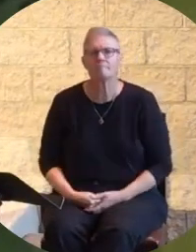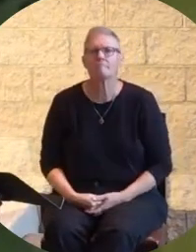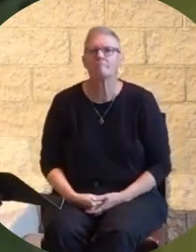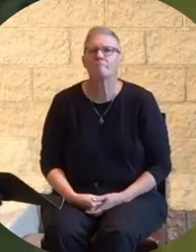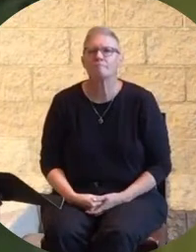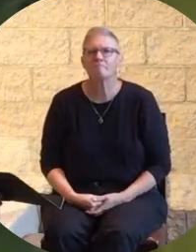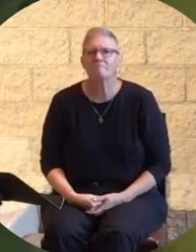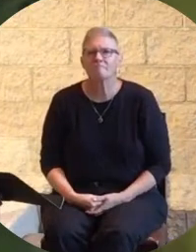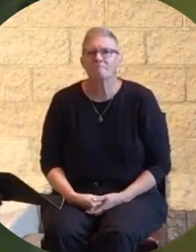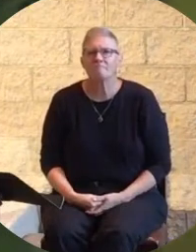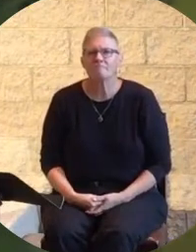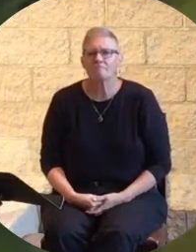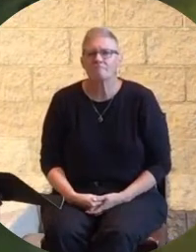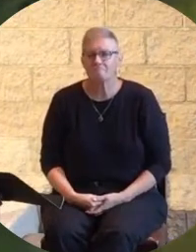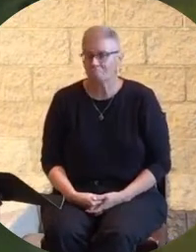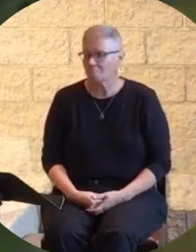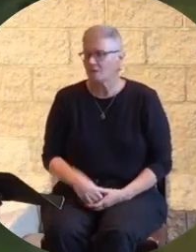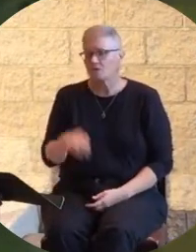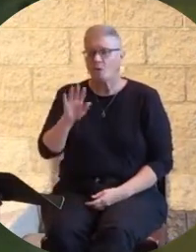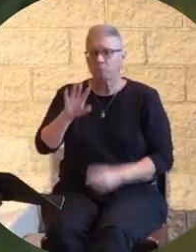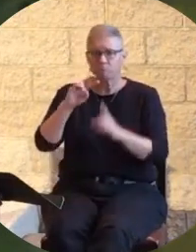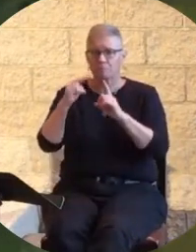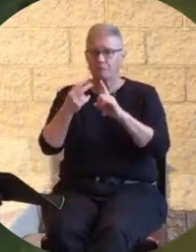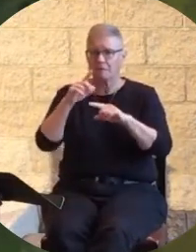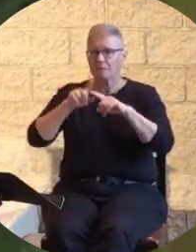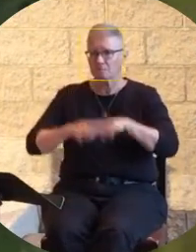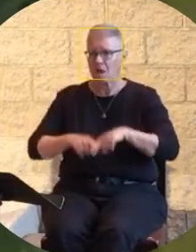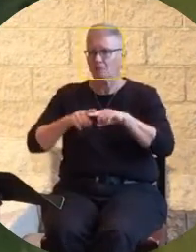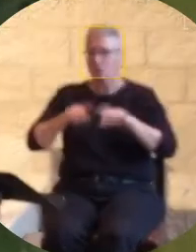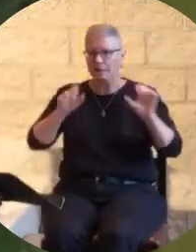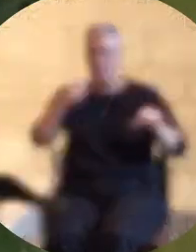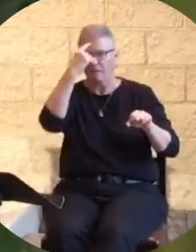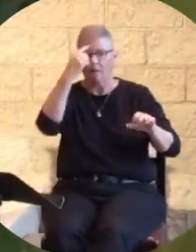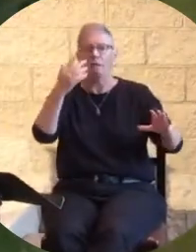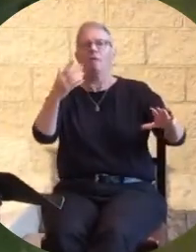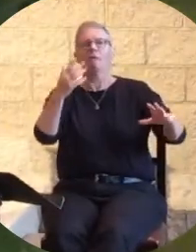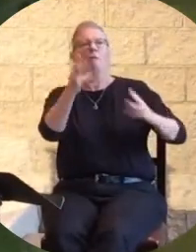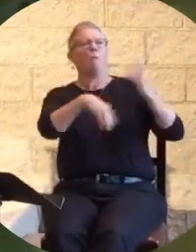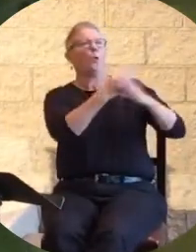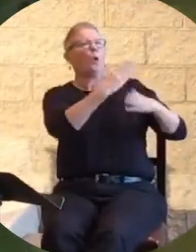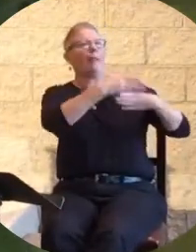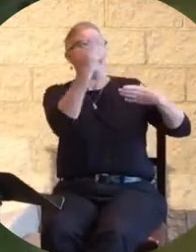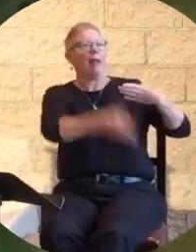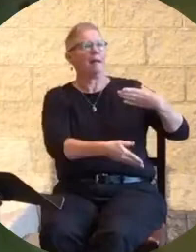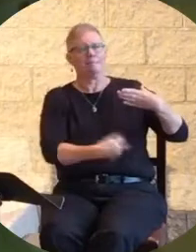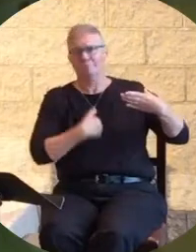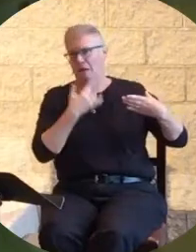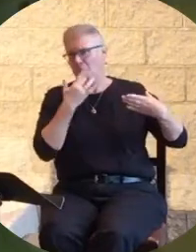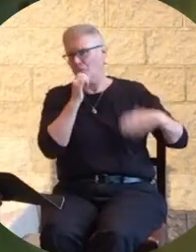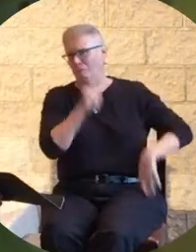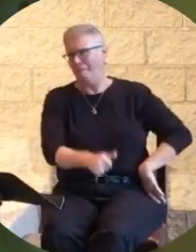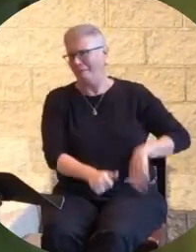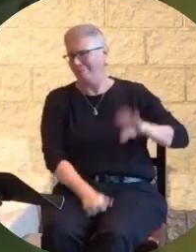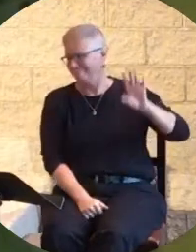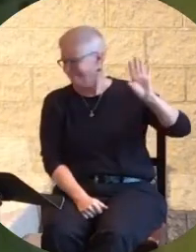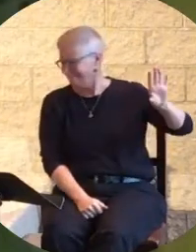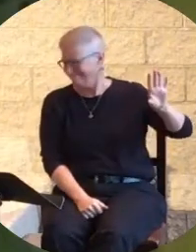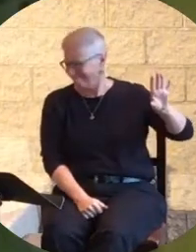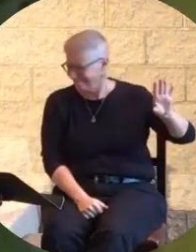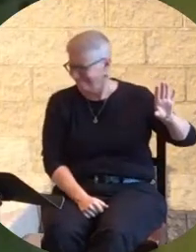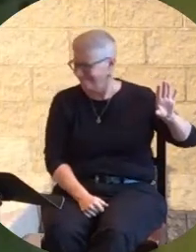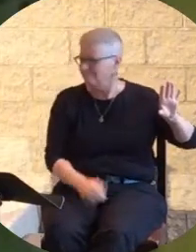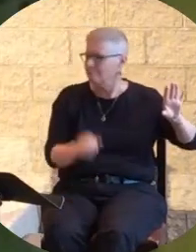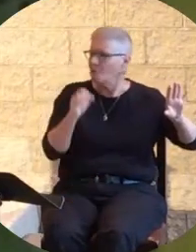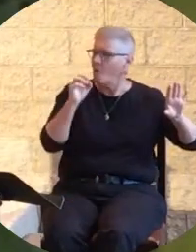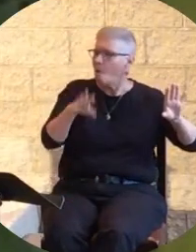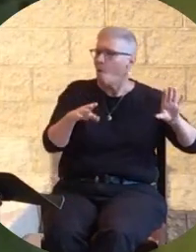And so it depends on how we want to look at that. We can look at it as the end of the world. I'd prefer not to. We can look